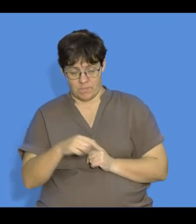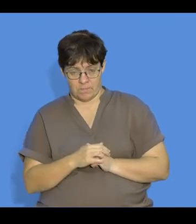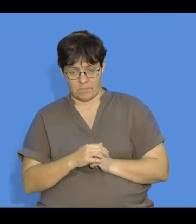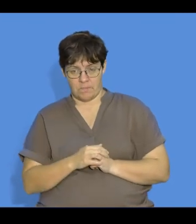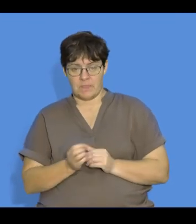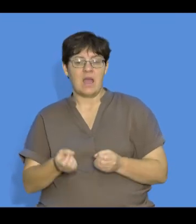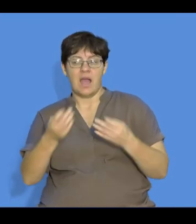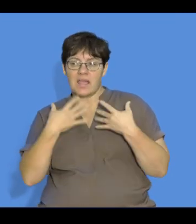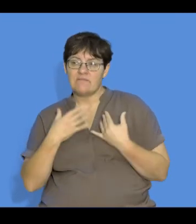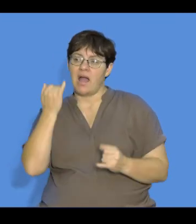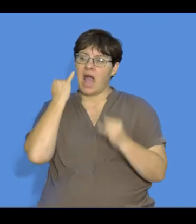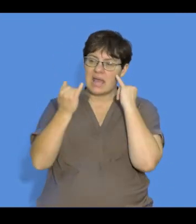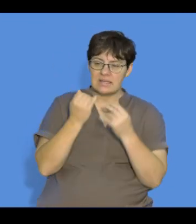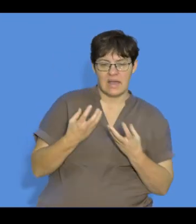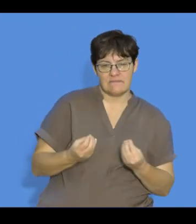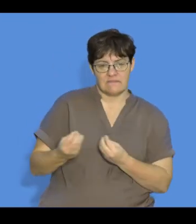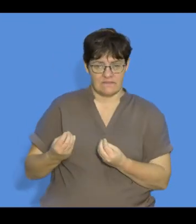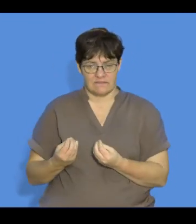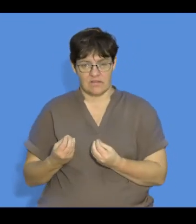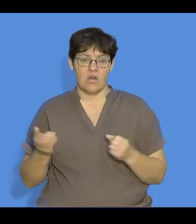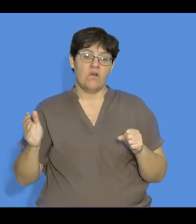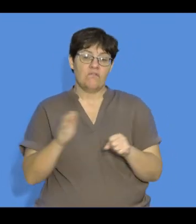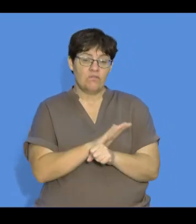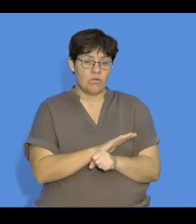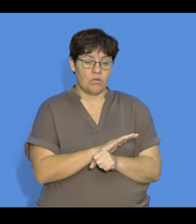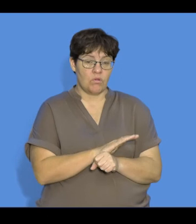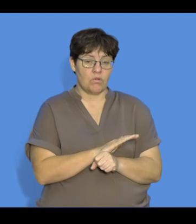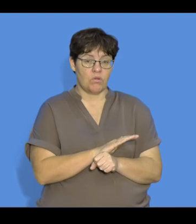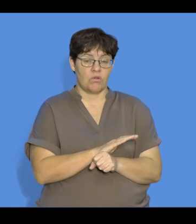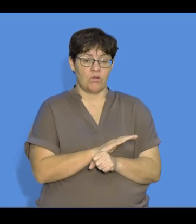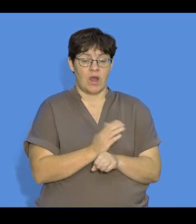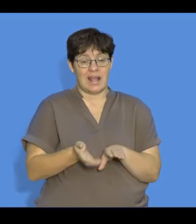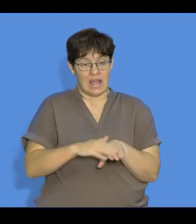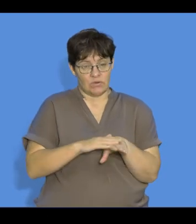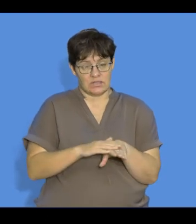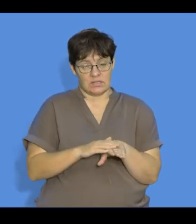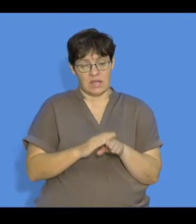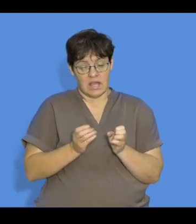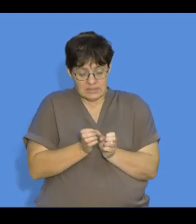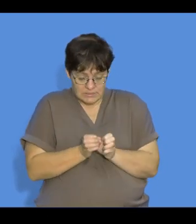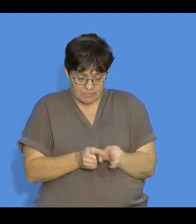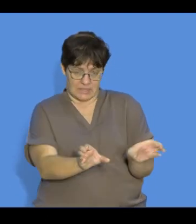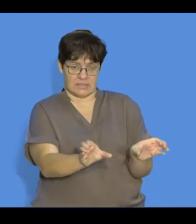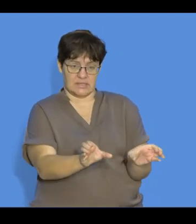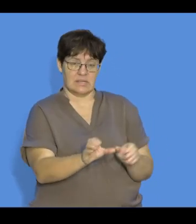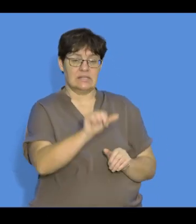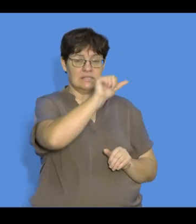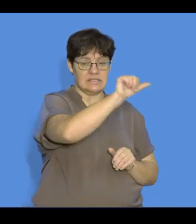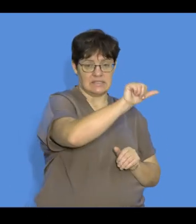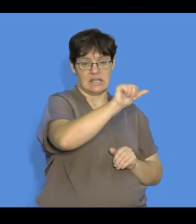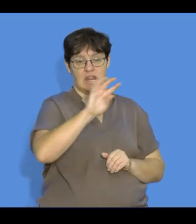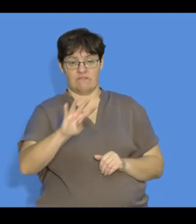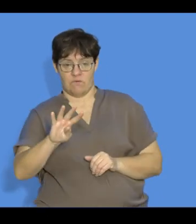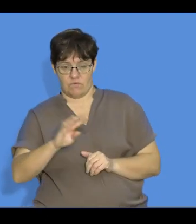this gives us some idea because the total current is split between the 6 ohm and the 4